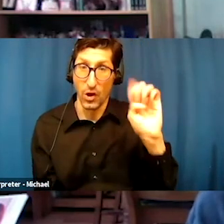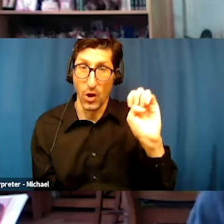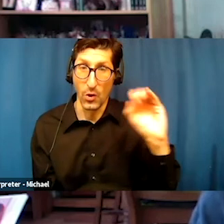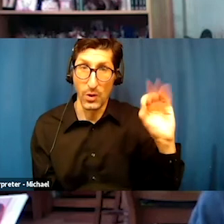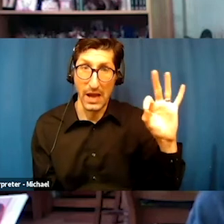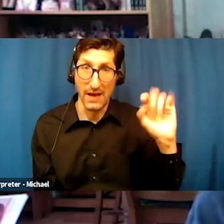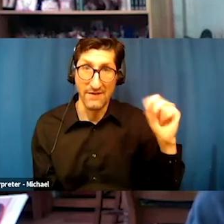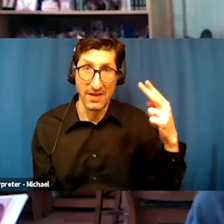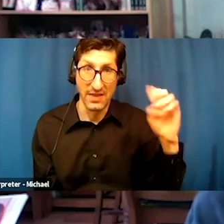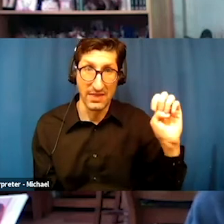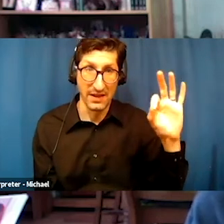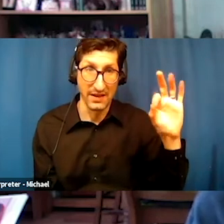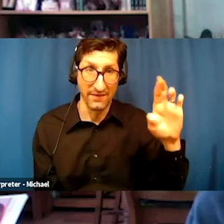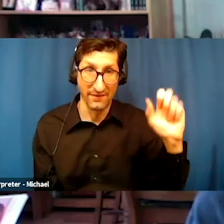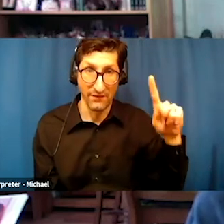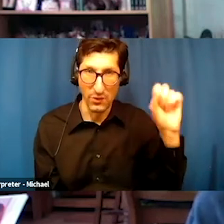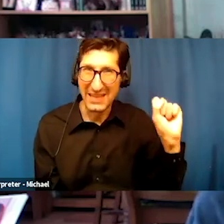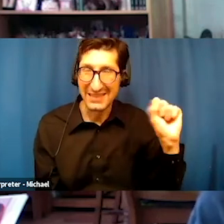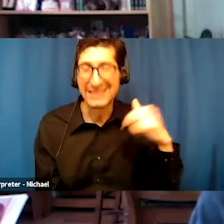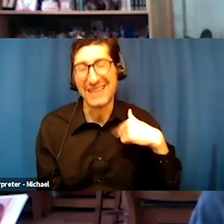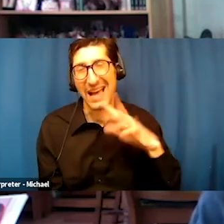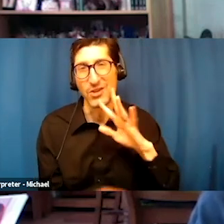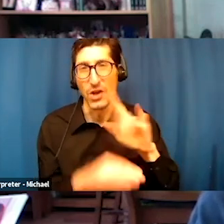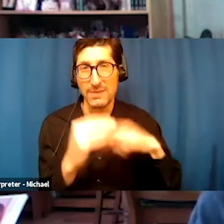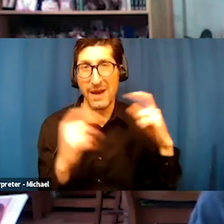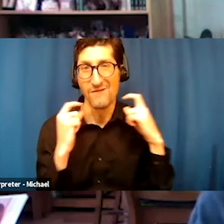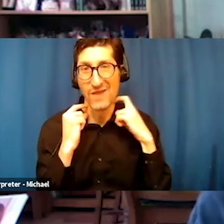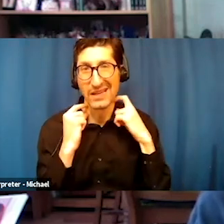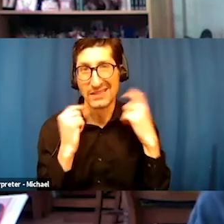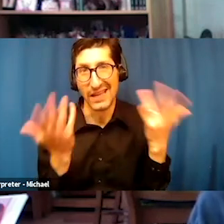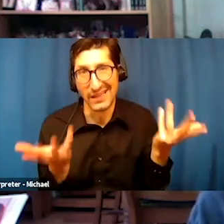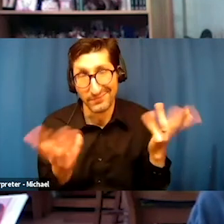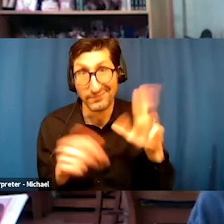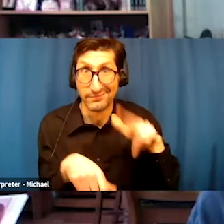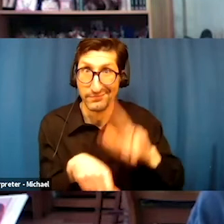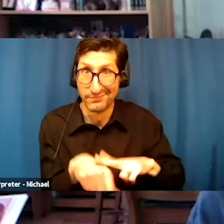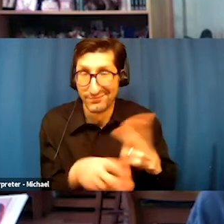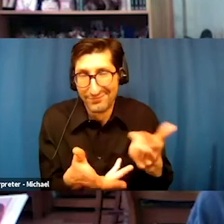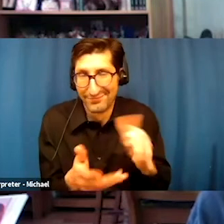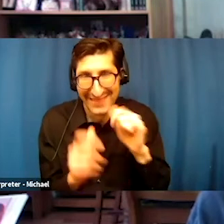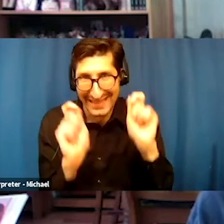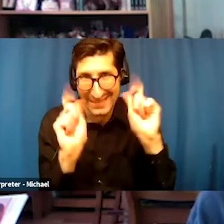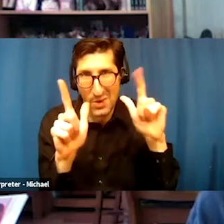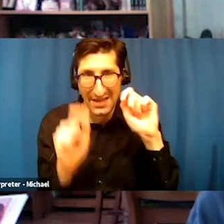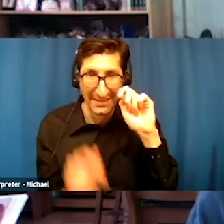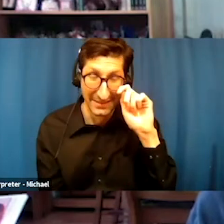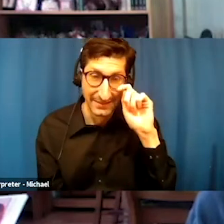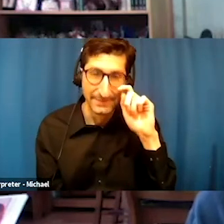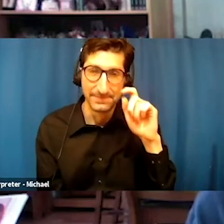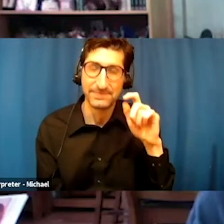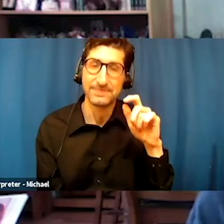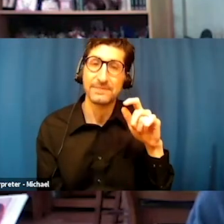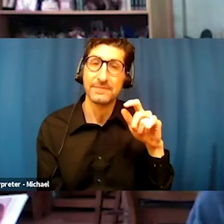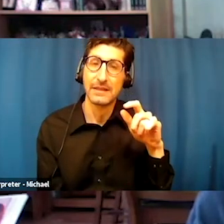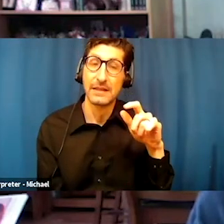I ended up talking about Frankenstein unsurprisingly, um, in the film. Um, I was